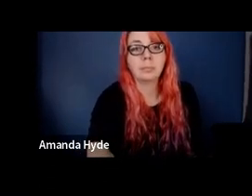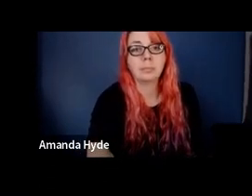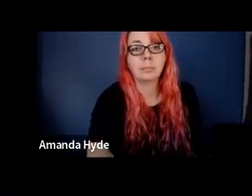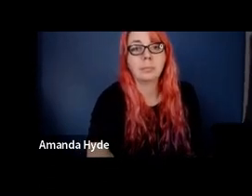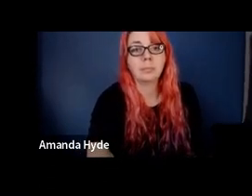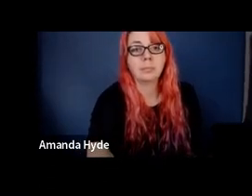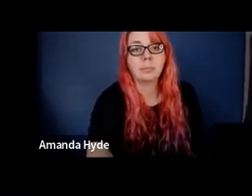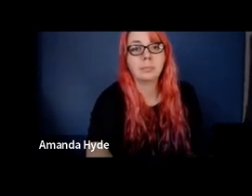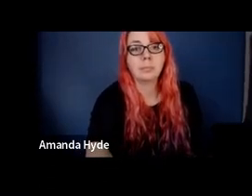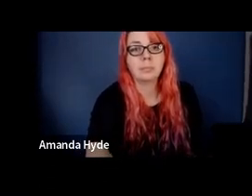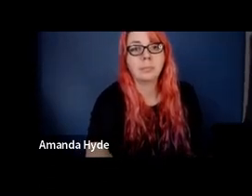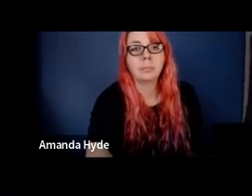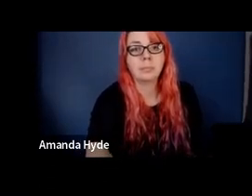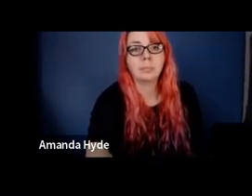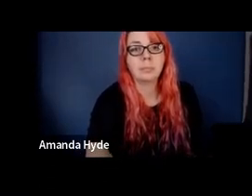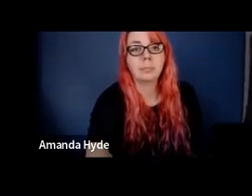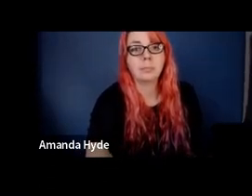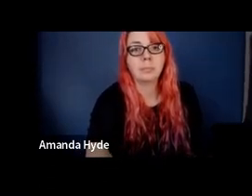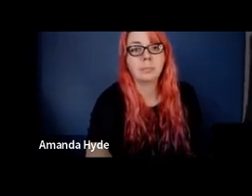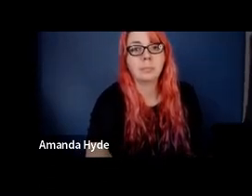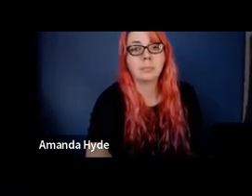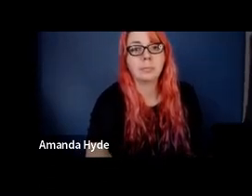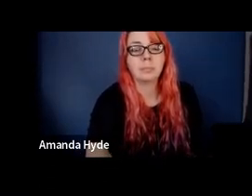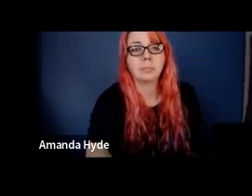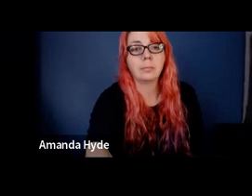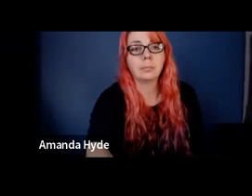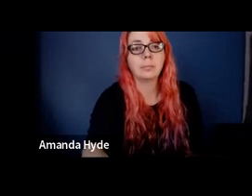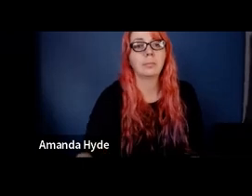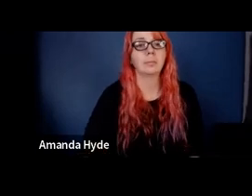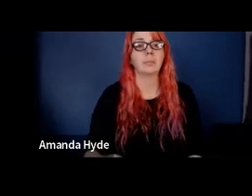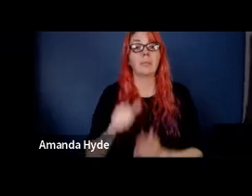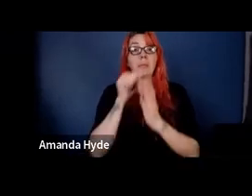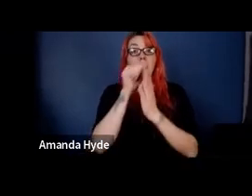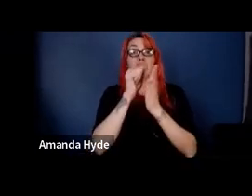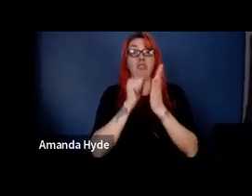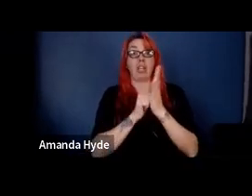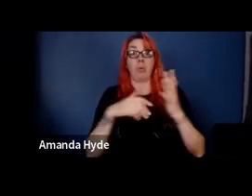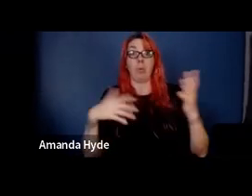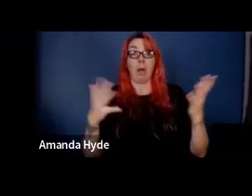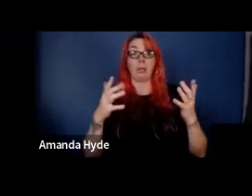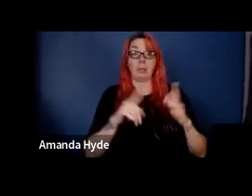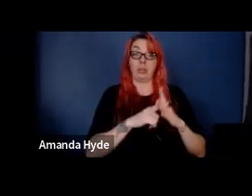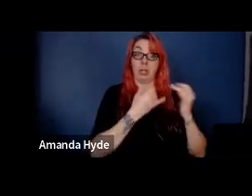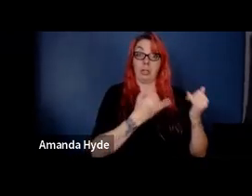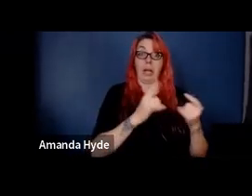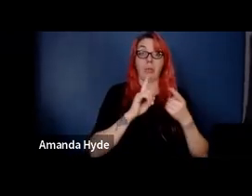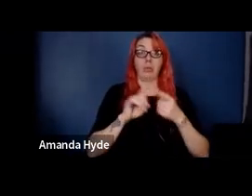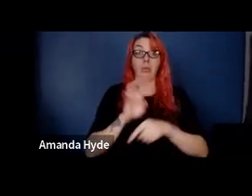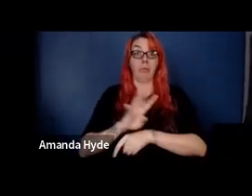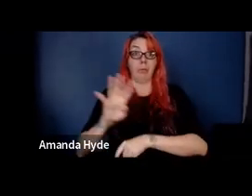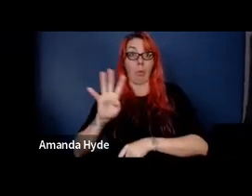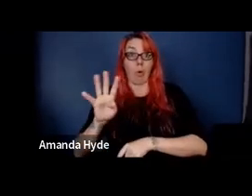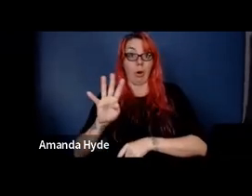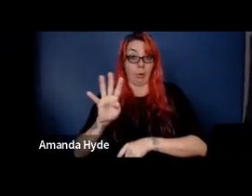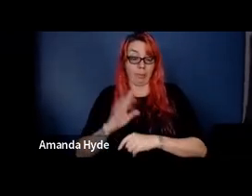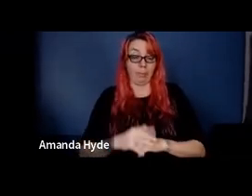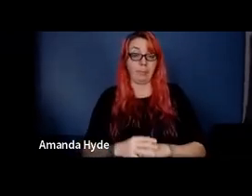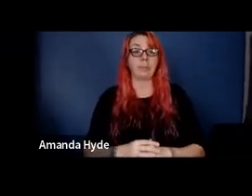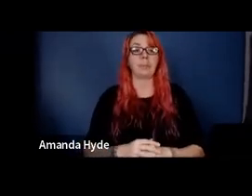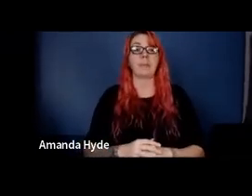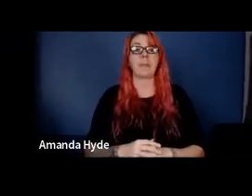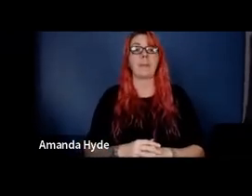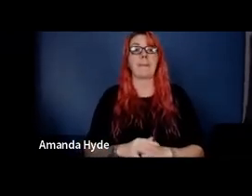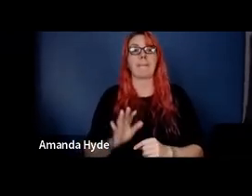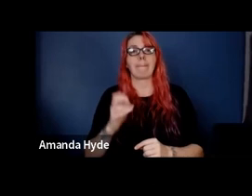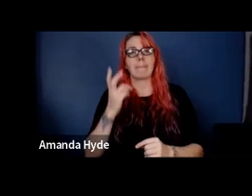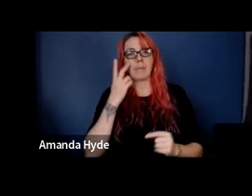And so the agenda, we will be going until 4 p.m. And you can see that, you know, it's a circle because it's rare that it's a linear conversation. A number of these will,